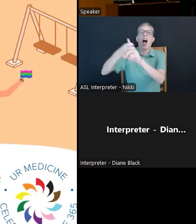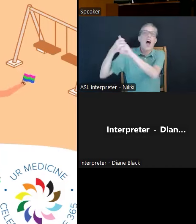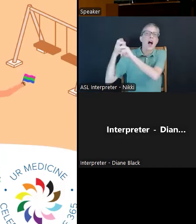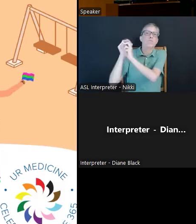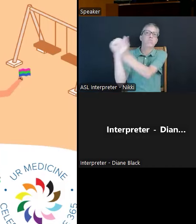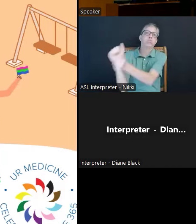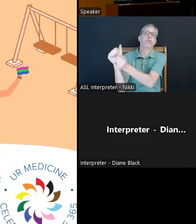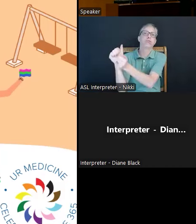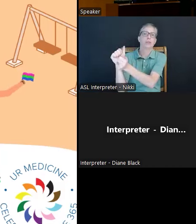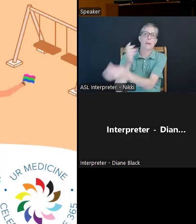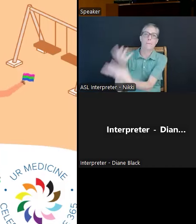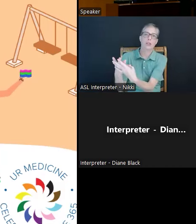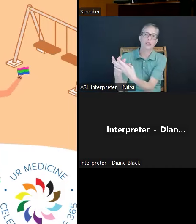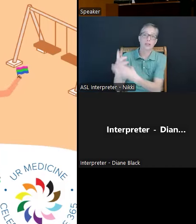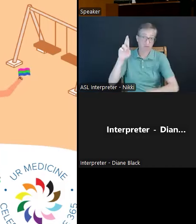prisoner.